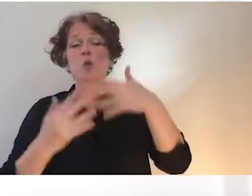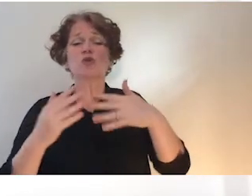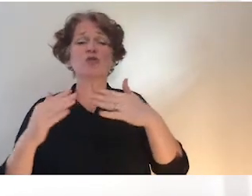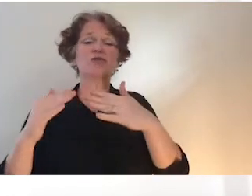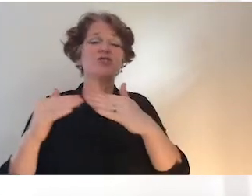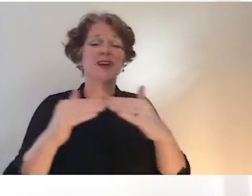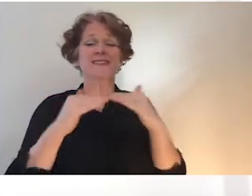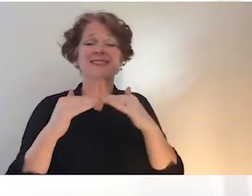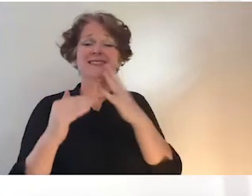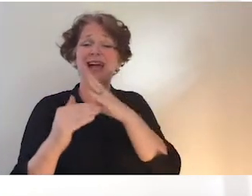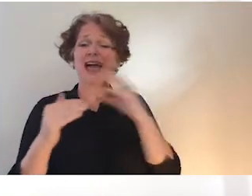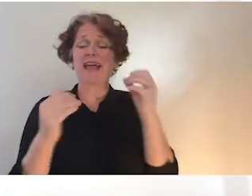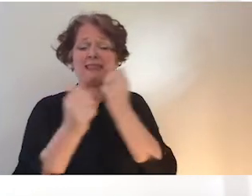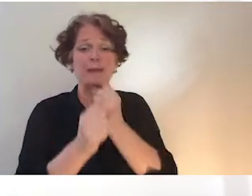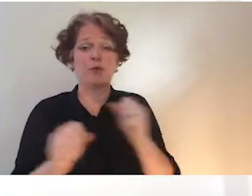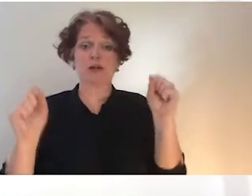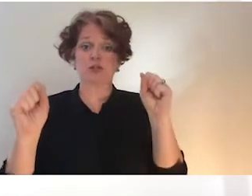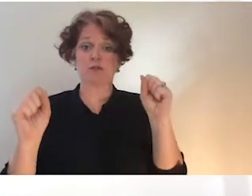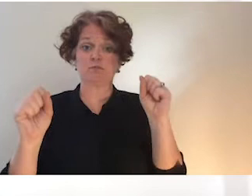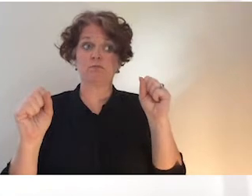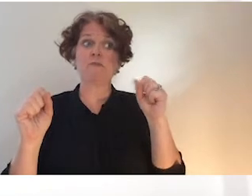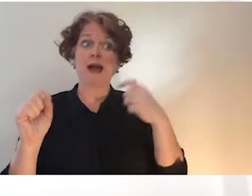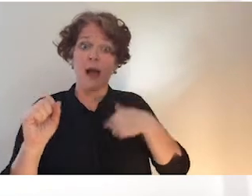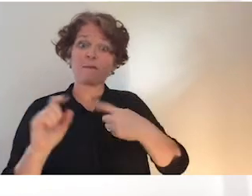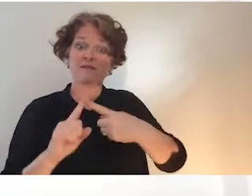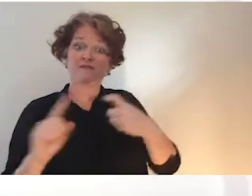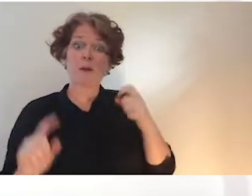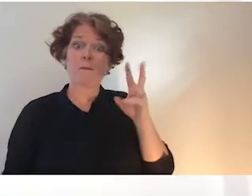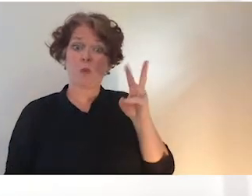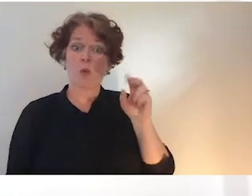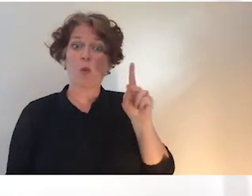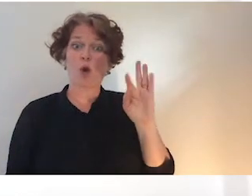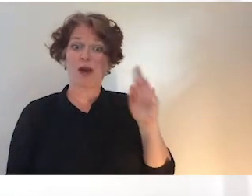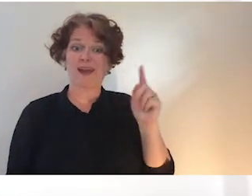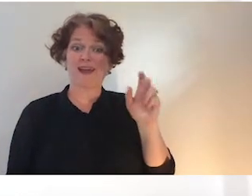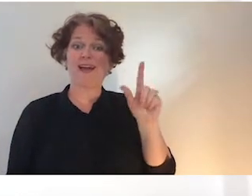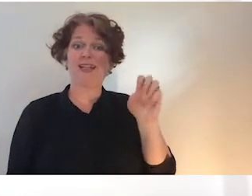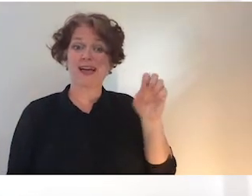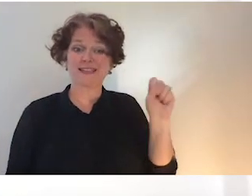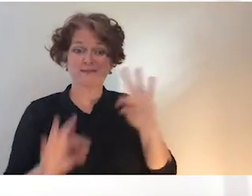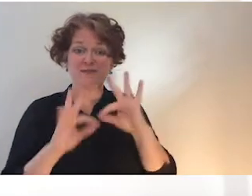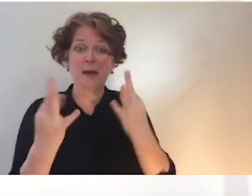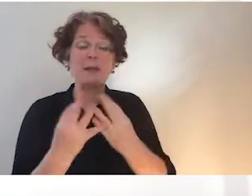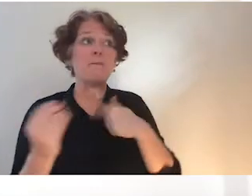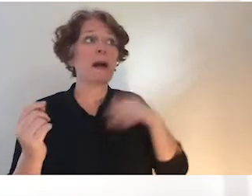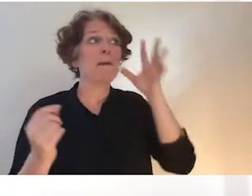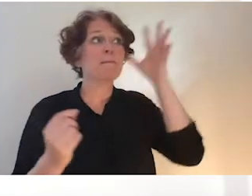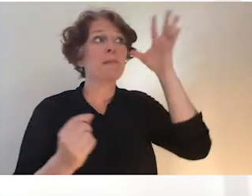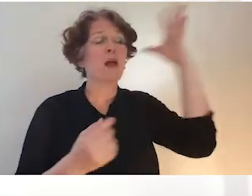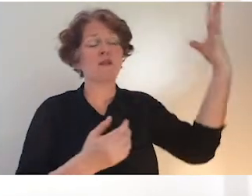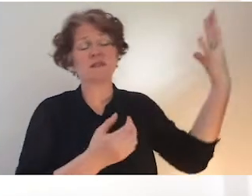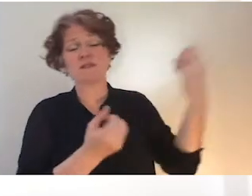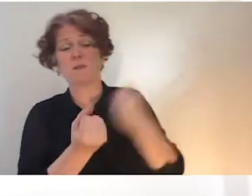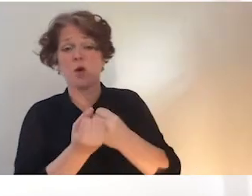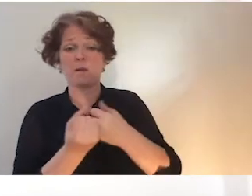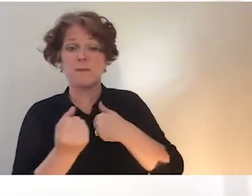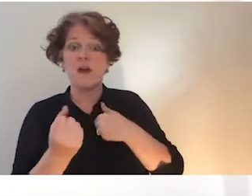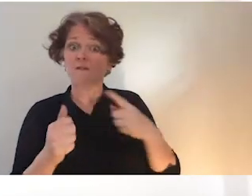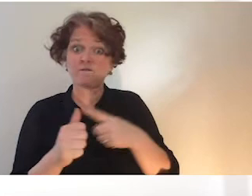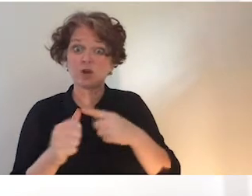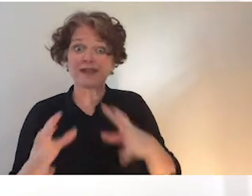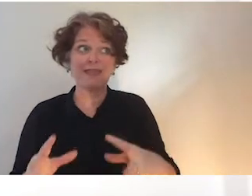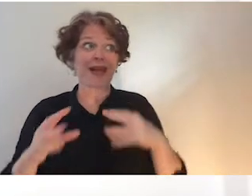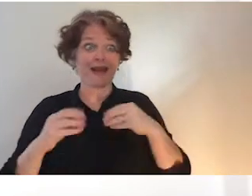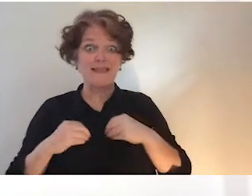liberation. Like many of you, I come from a working class family. My parents played a major role in my